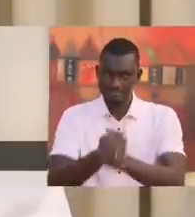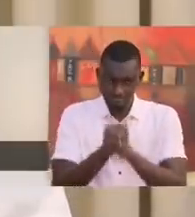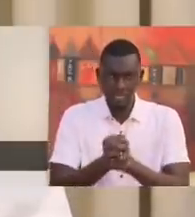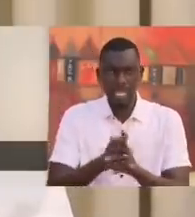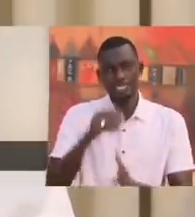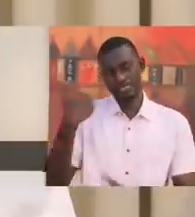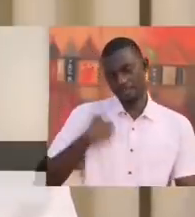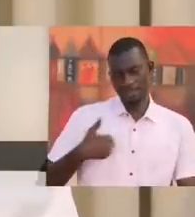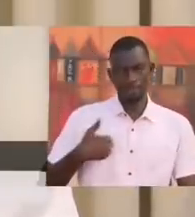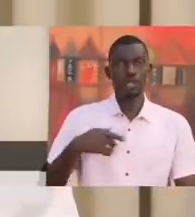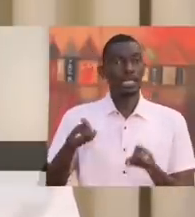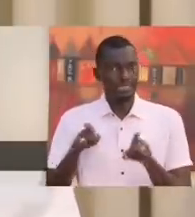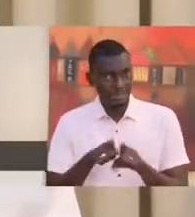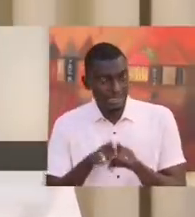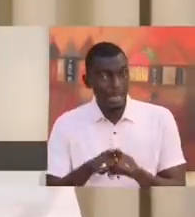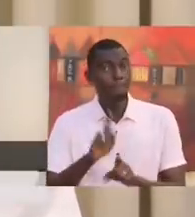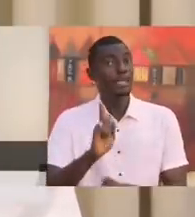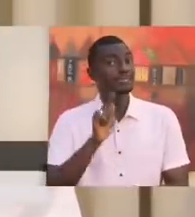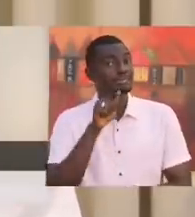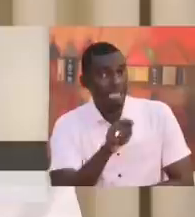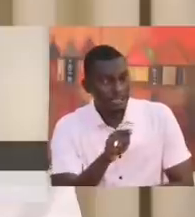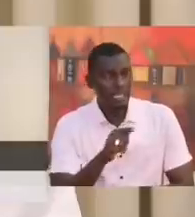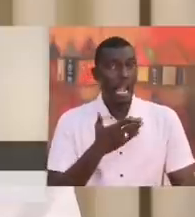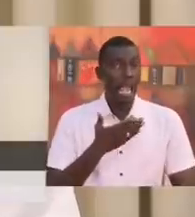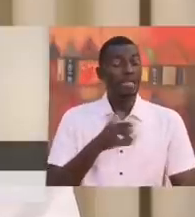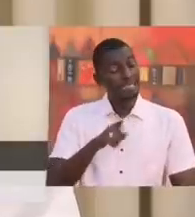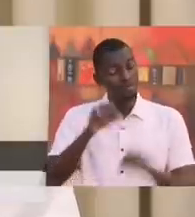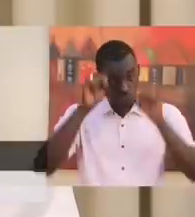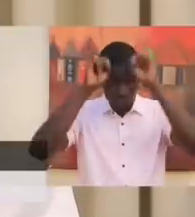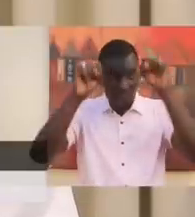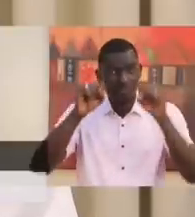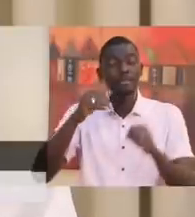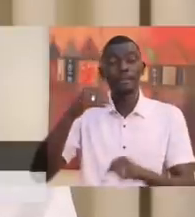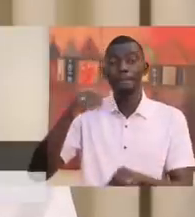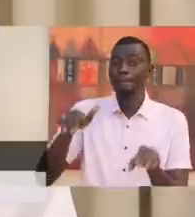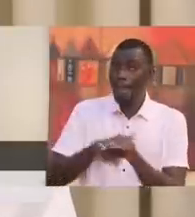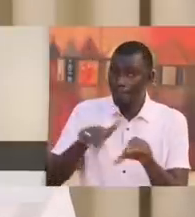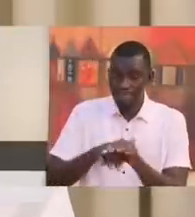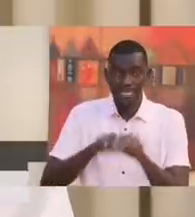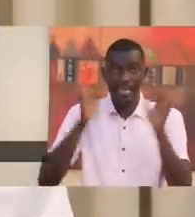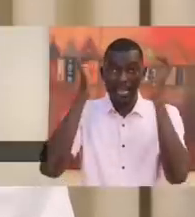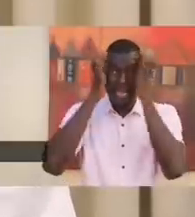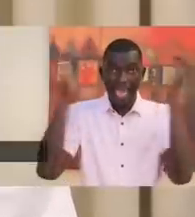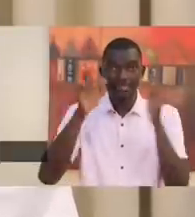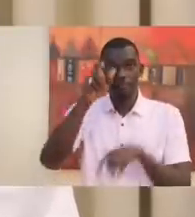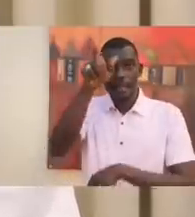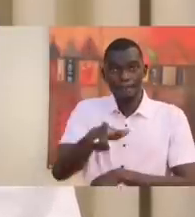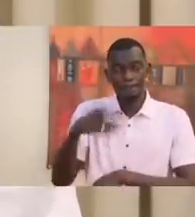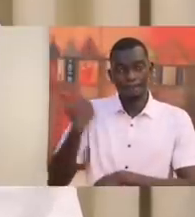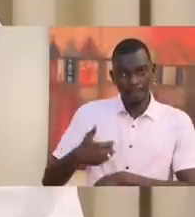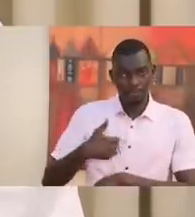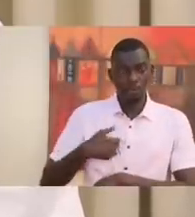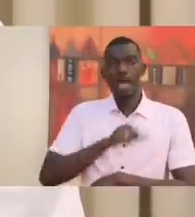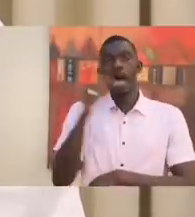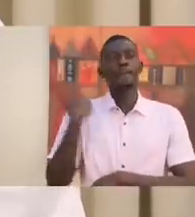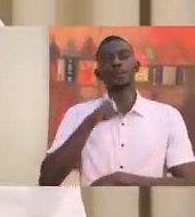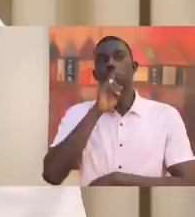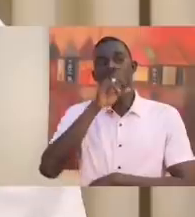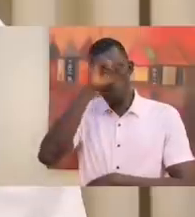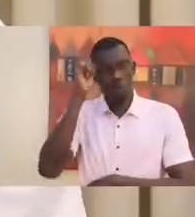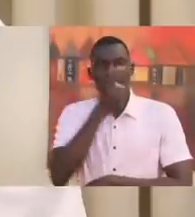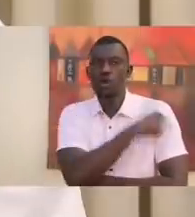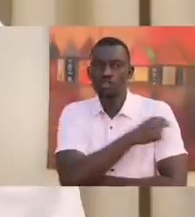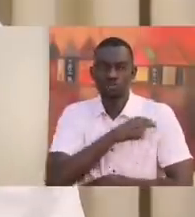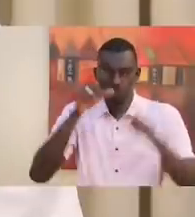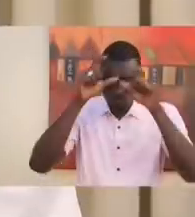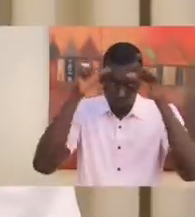use by administrative staffs mbadi wolu a karambol iko a staff hol dambang a wolle se tarnoje priyedi la cour